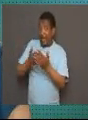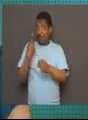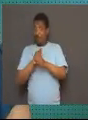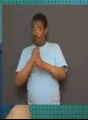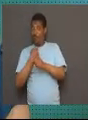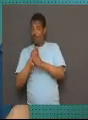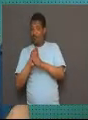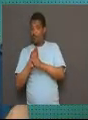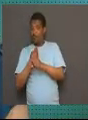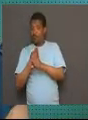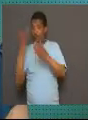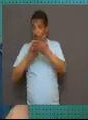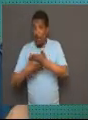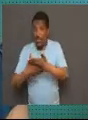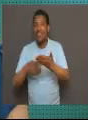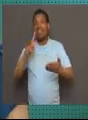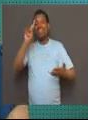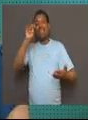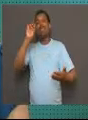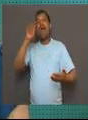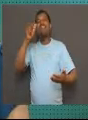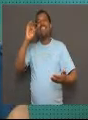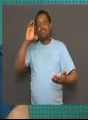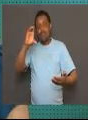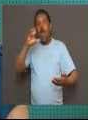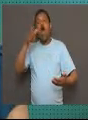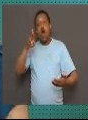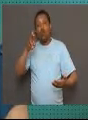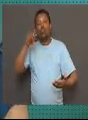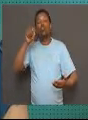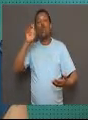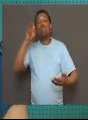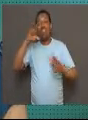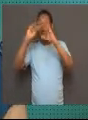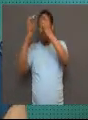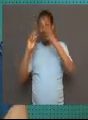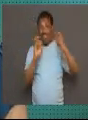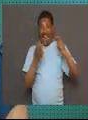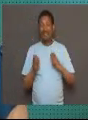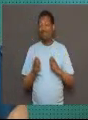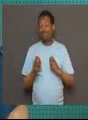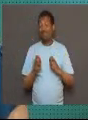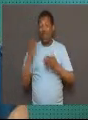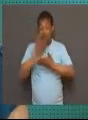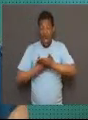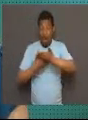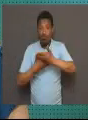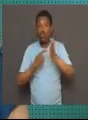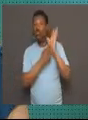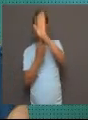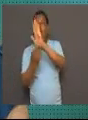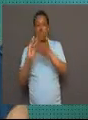maps, thematic or topical maps show the distribution of